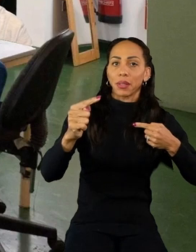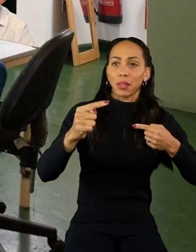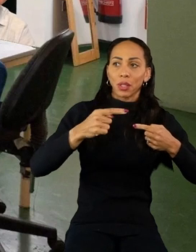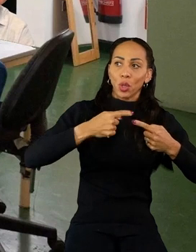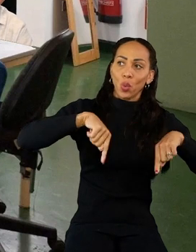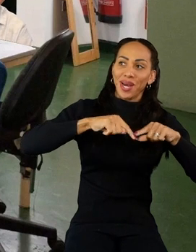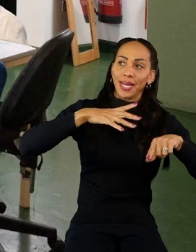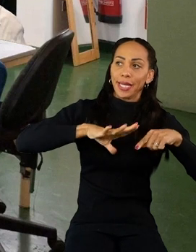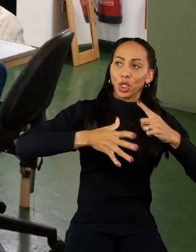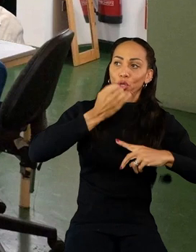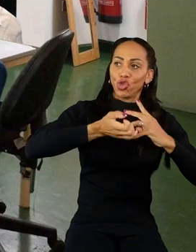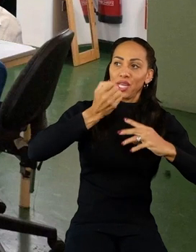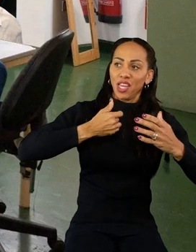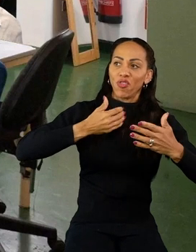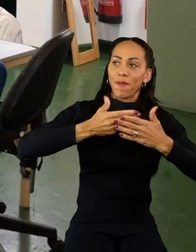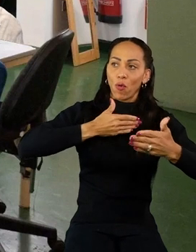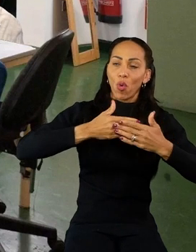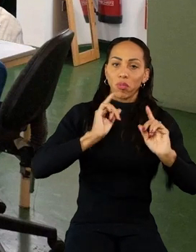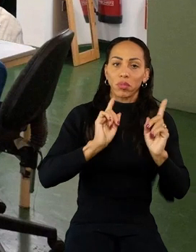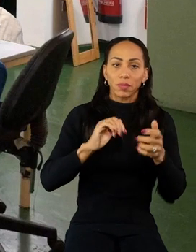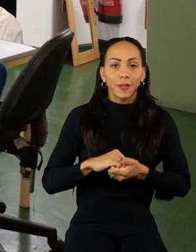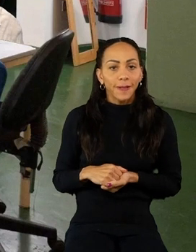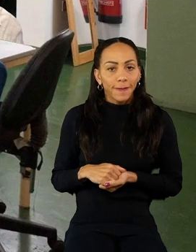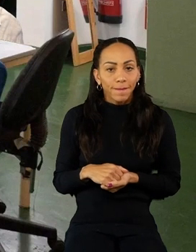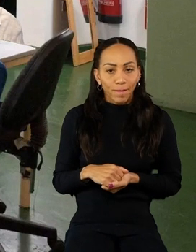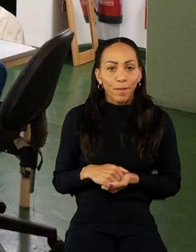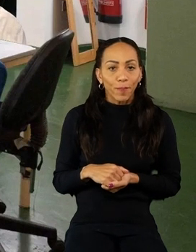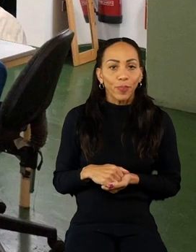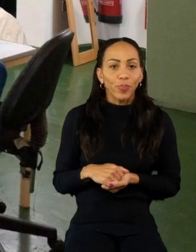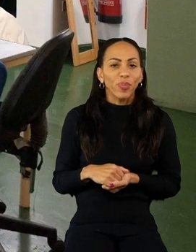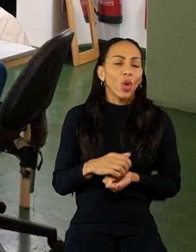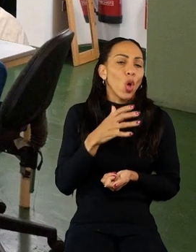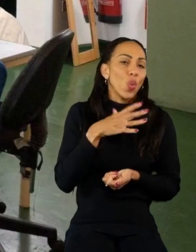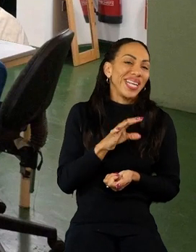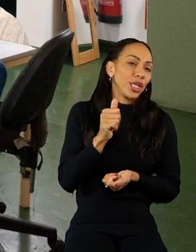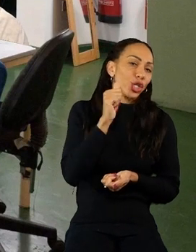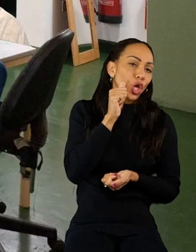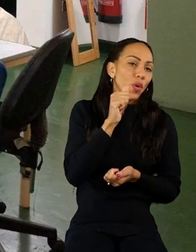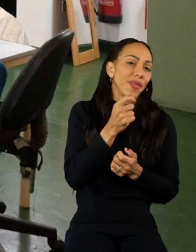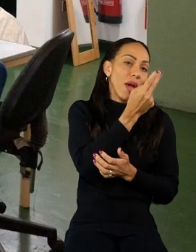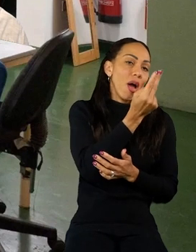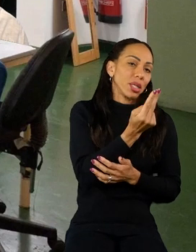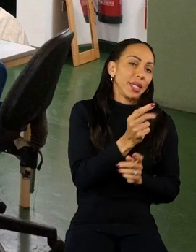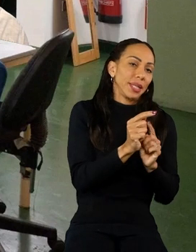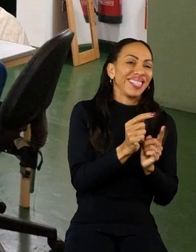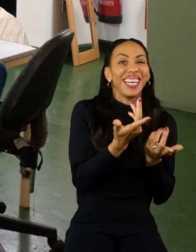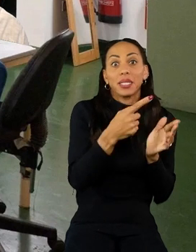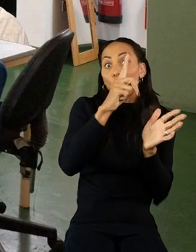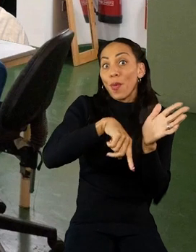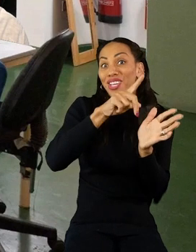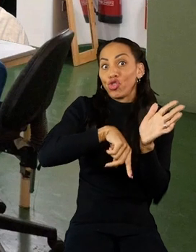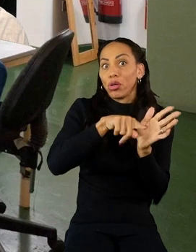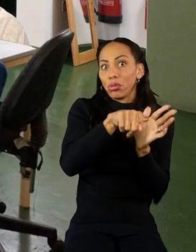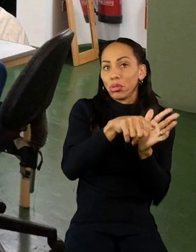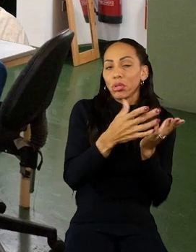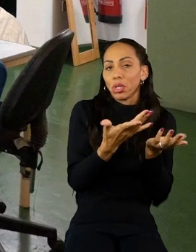June. What is our kind of timeline to get to that point? What bits do we need to accomplish? And I think we would hope, Paul, that we